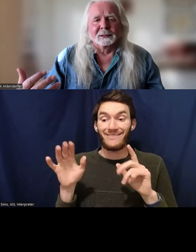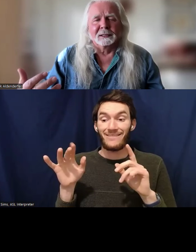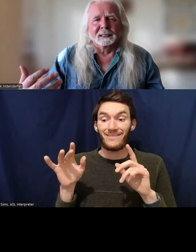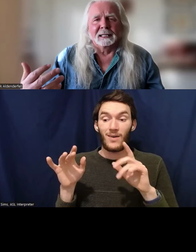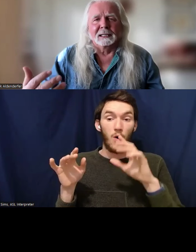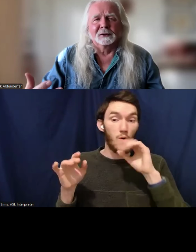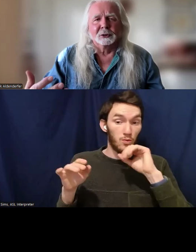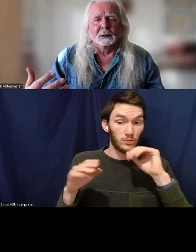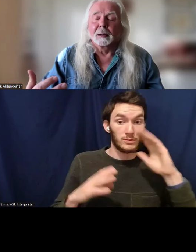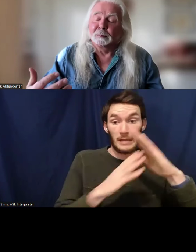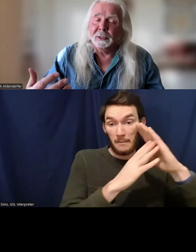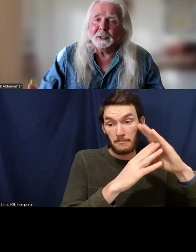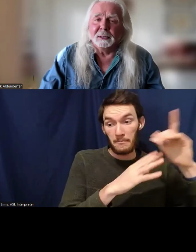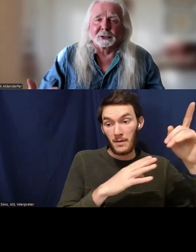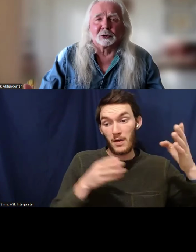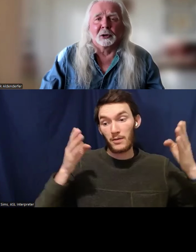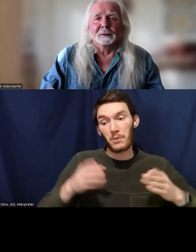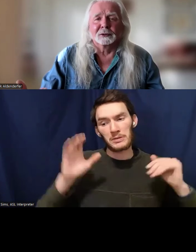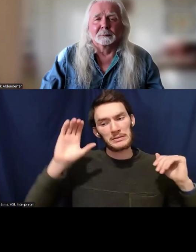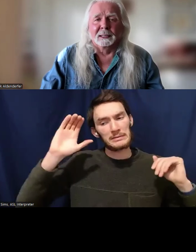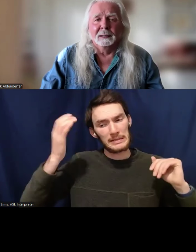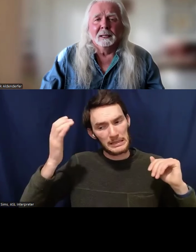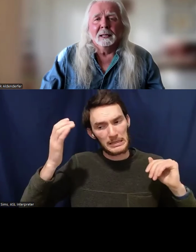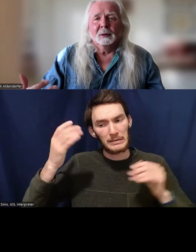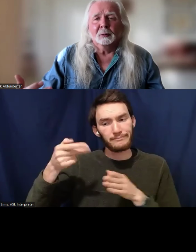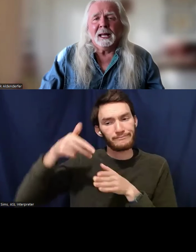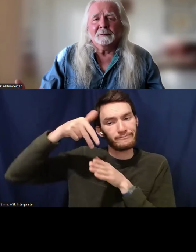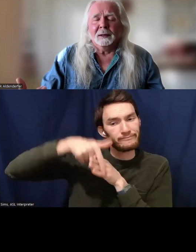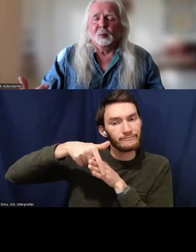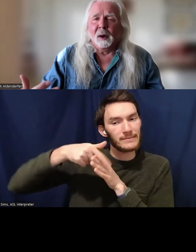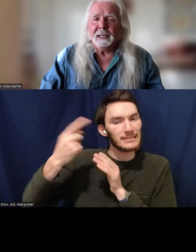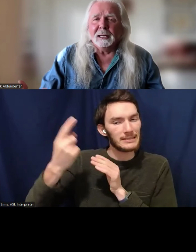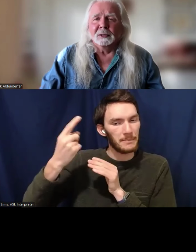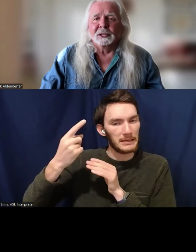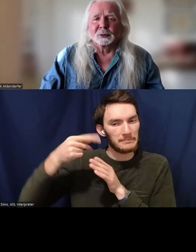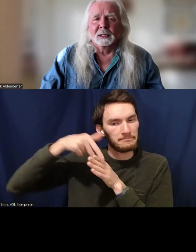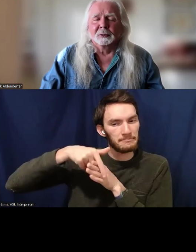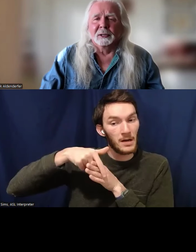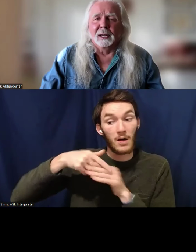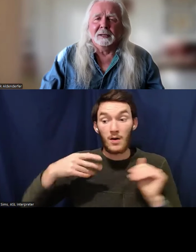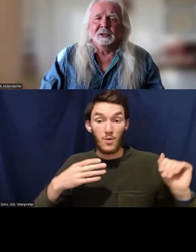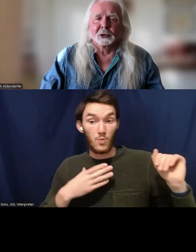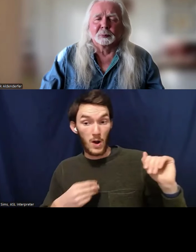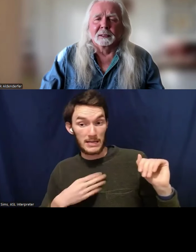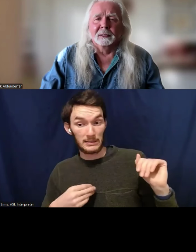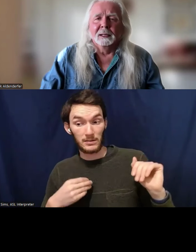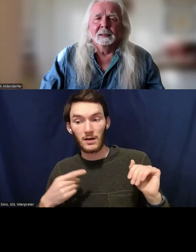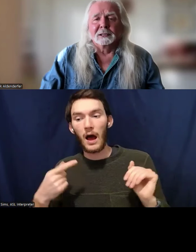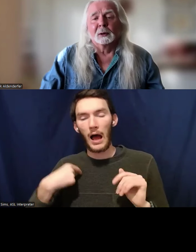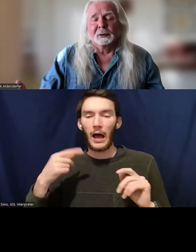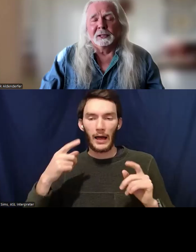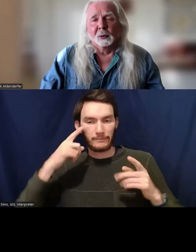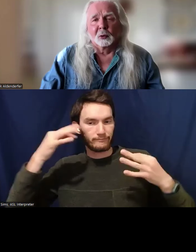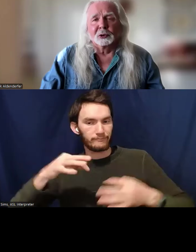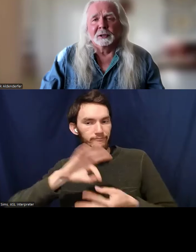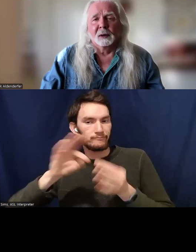can see that that individual appeared to be astride of something. Well, we have a white image as well that I have interpreted as